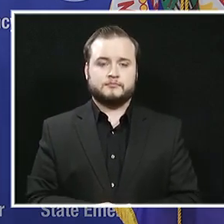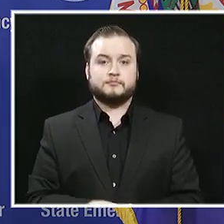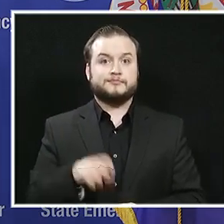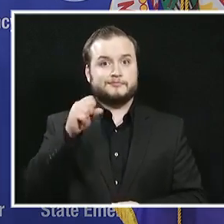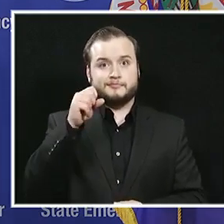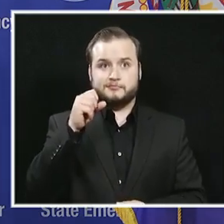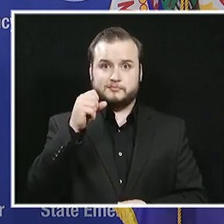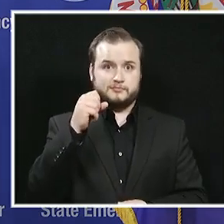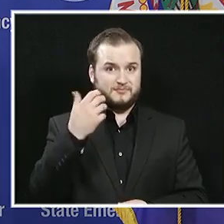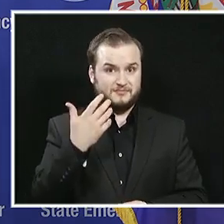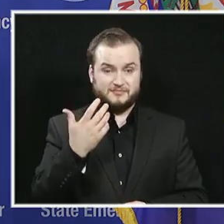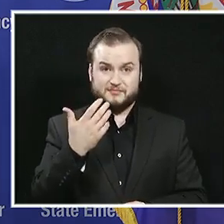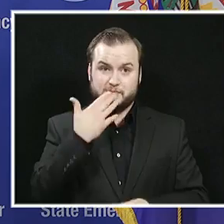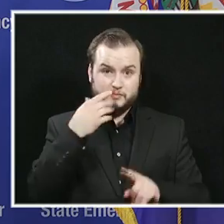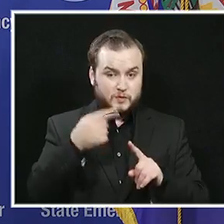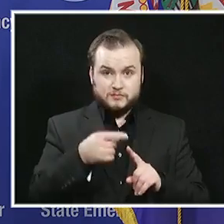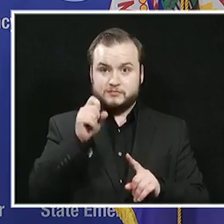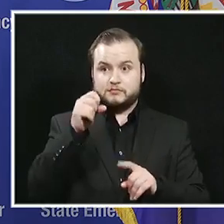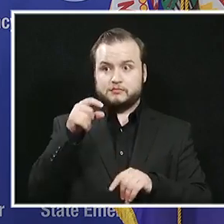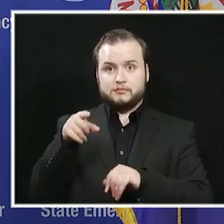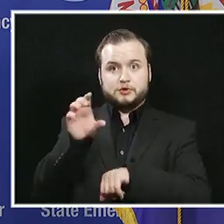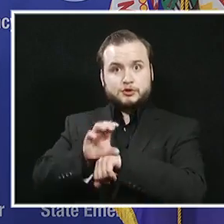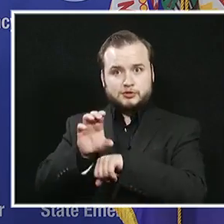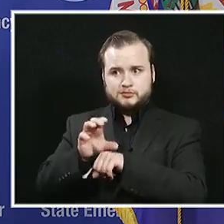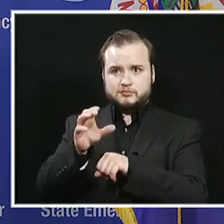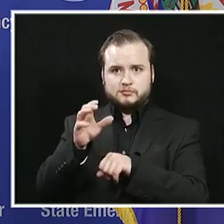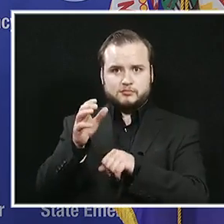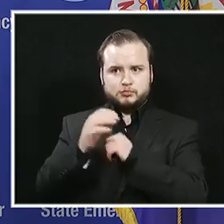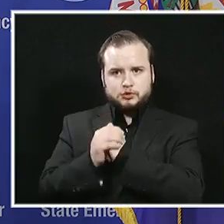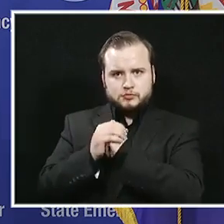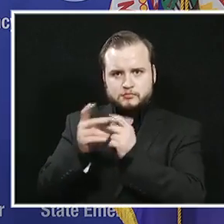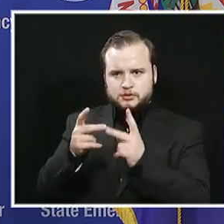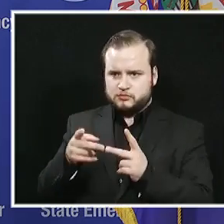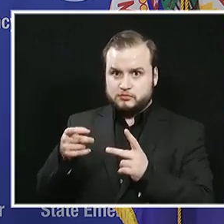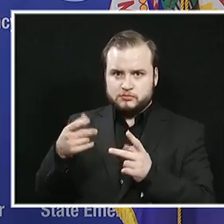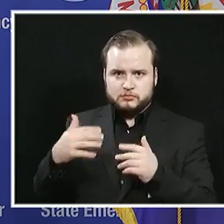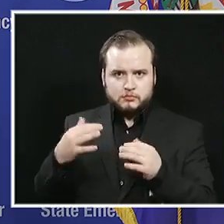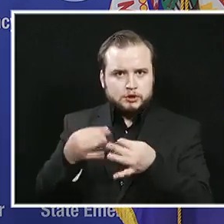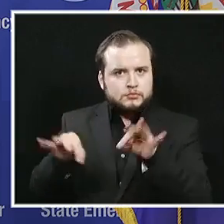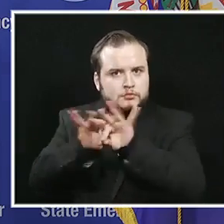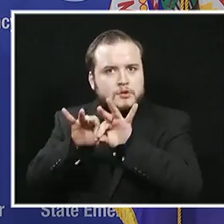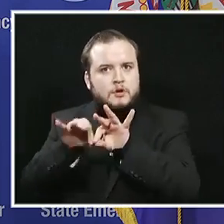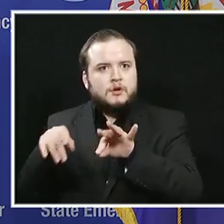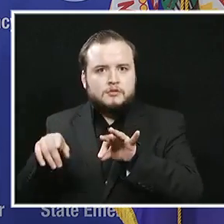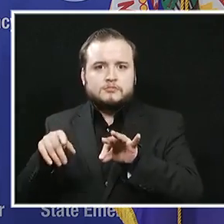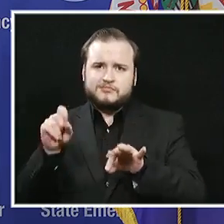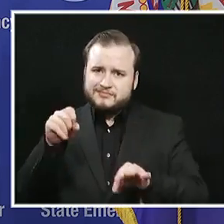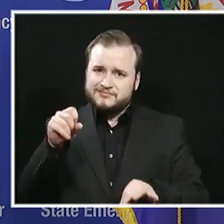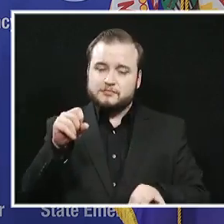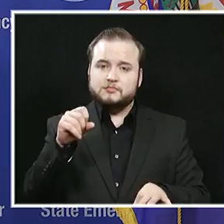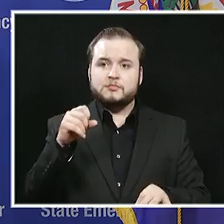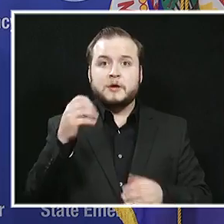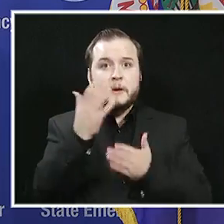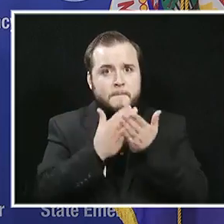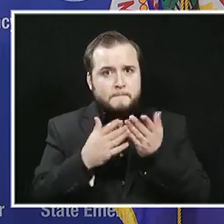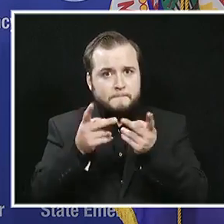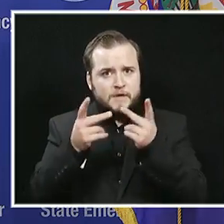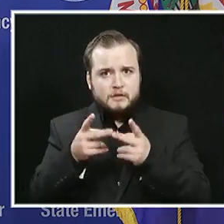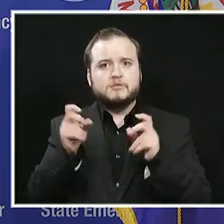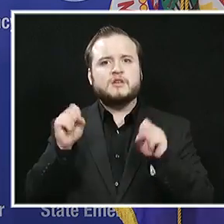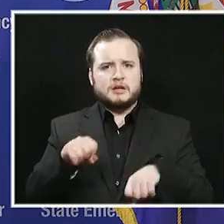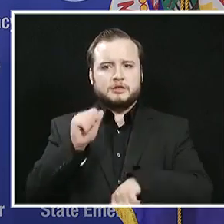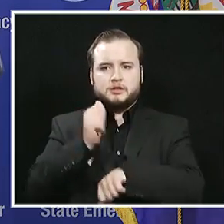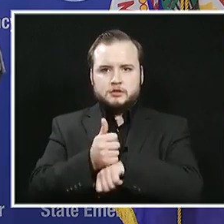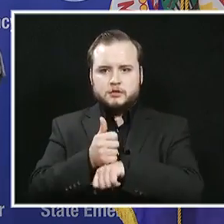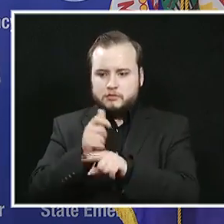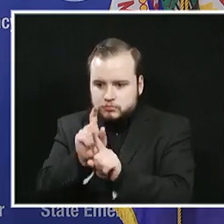I would validate that I believe it is. And so their point was, is, yeah, we can minister one-on-one, but a lot of what we do in certain faith traditions is